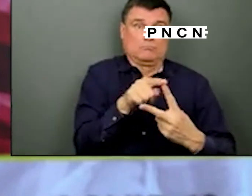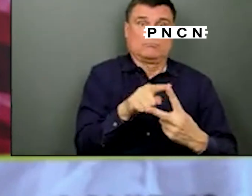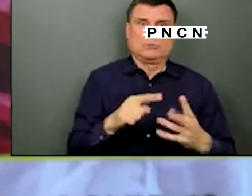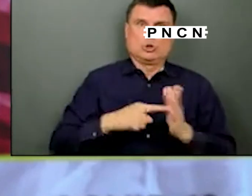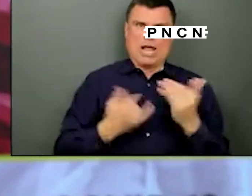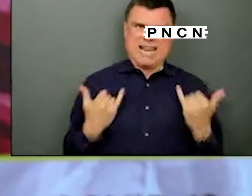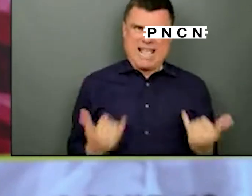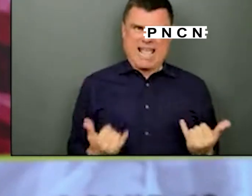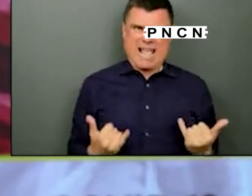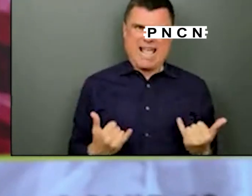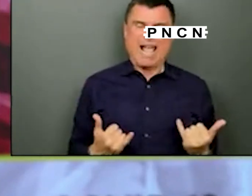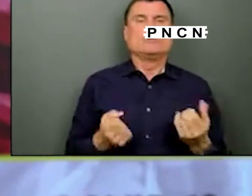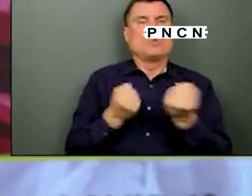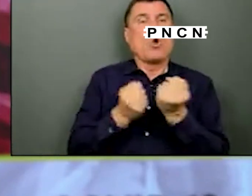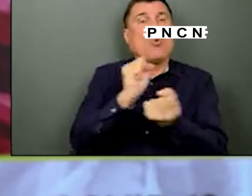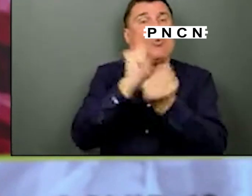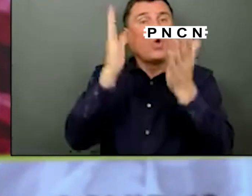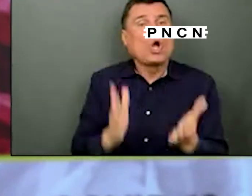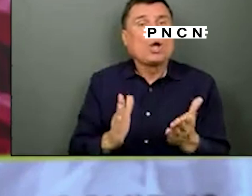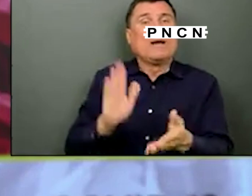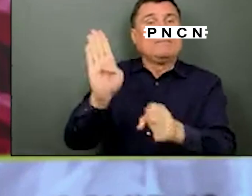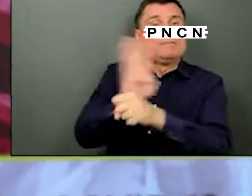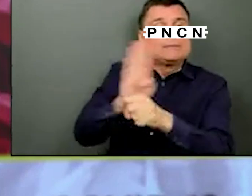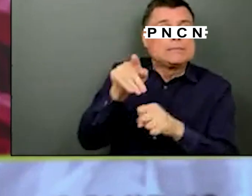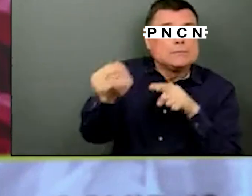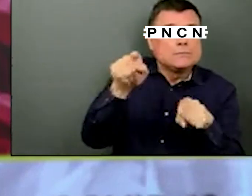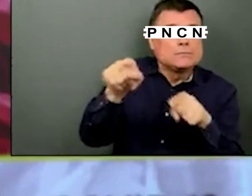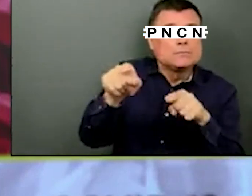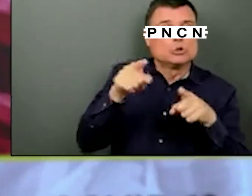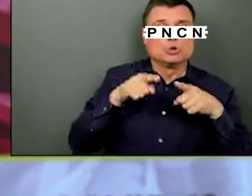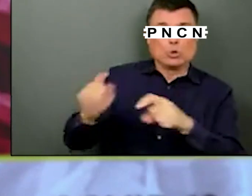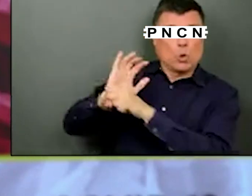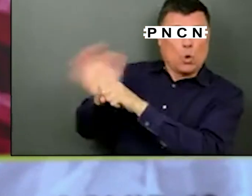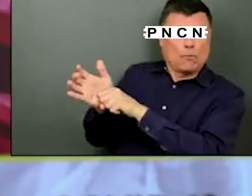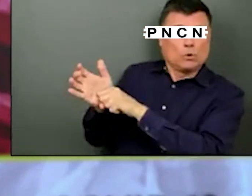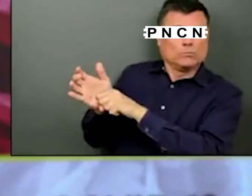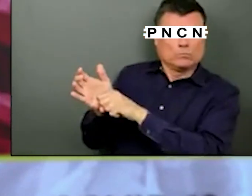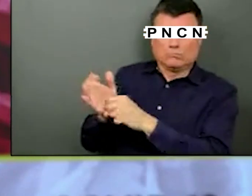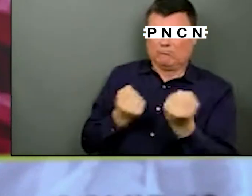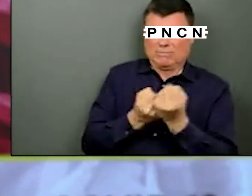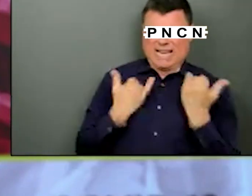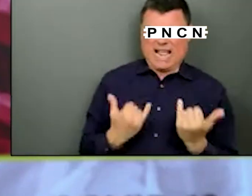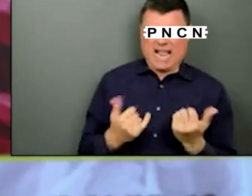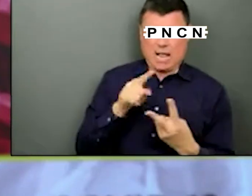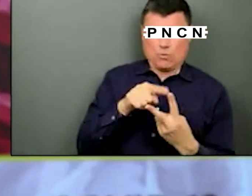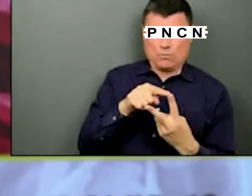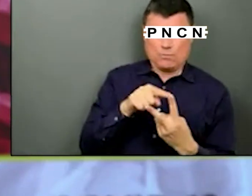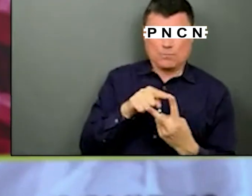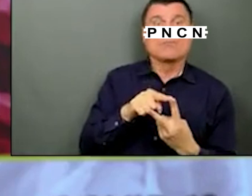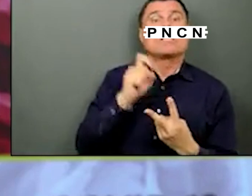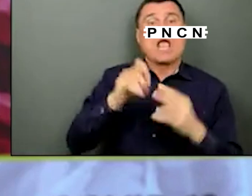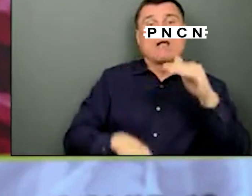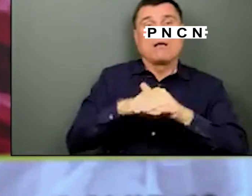and businesses as we continue the battle against this pandemic. The amendment will provide up to 3 days of sick